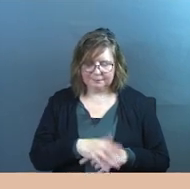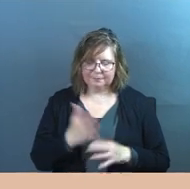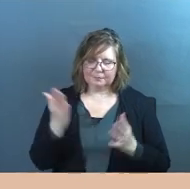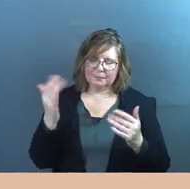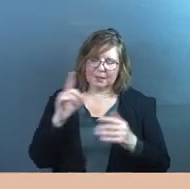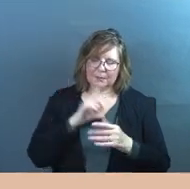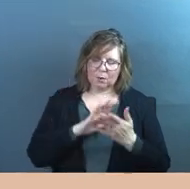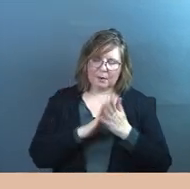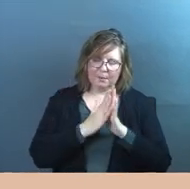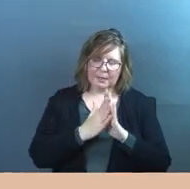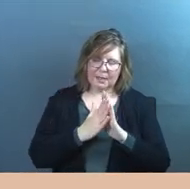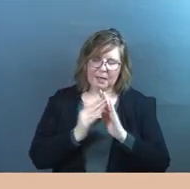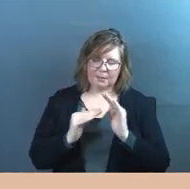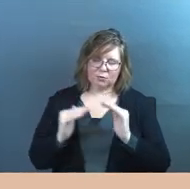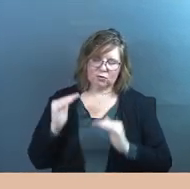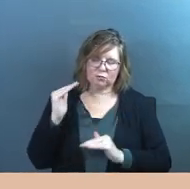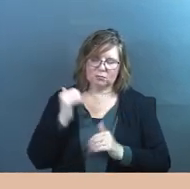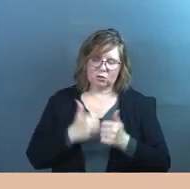Come in, Lord, and become greater.